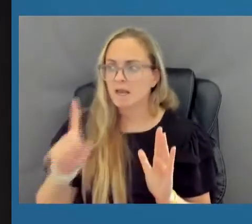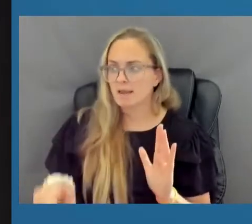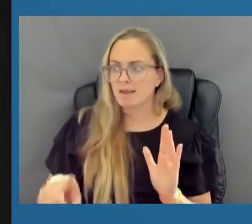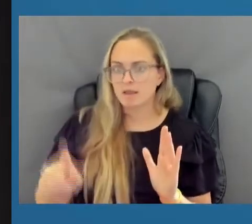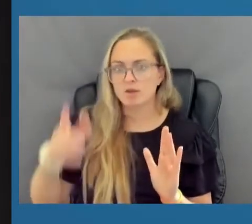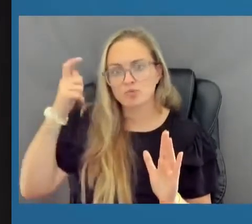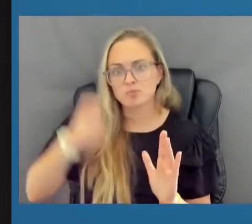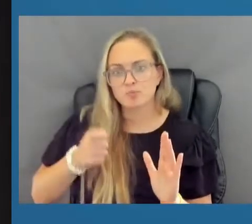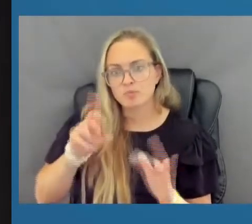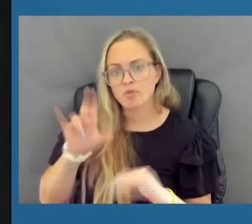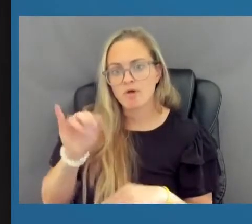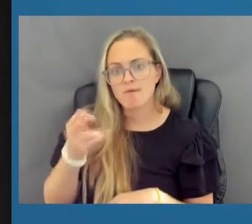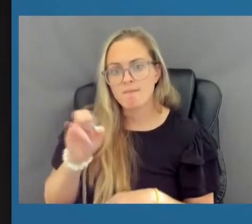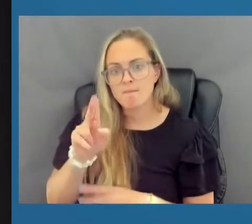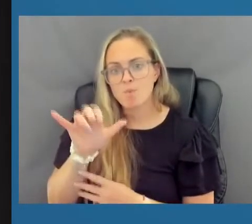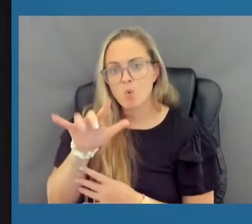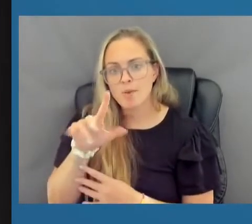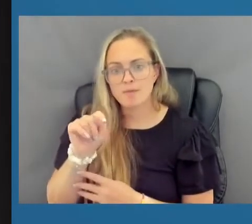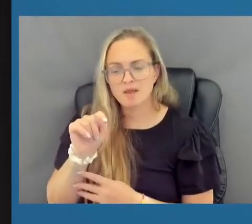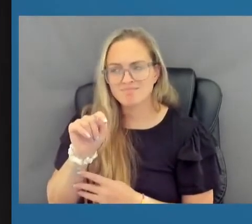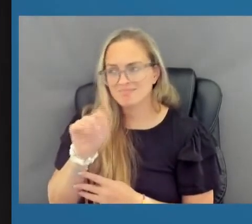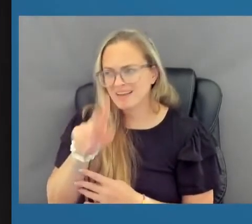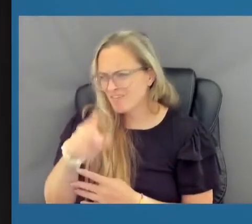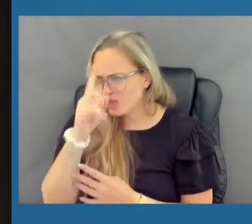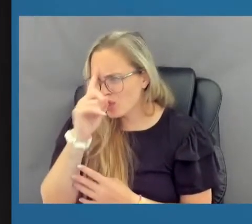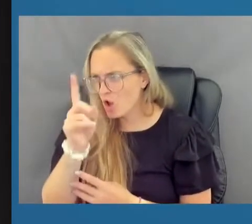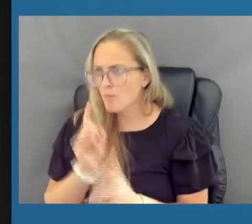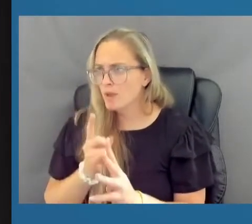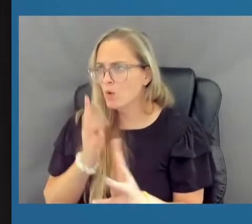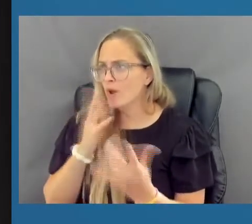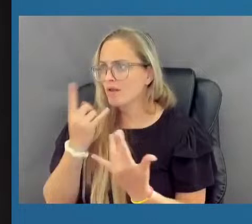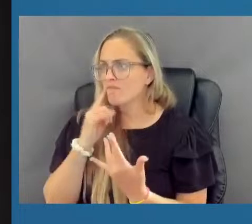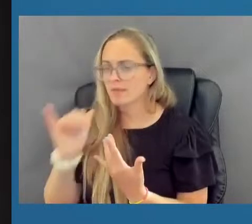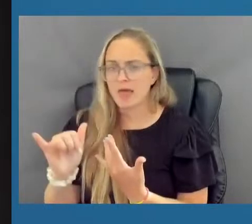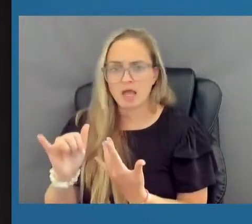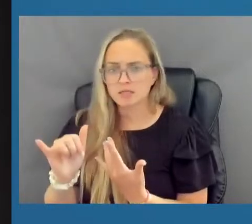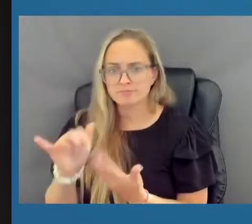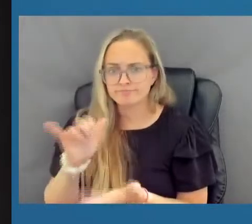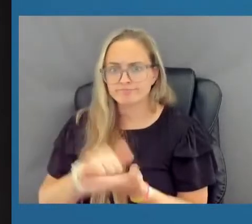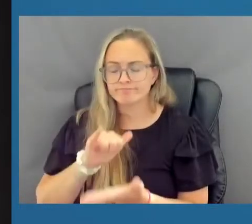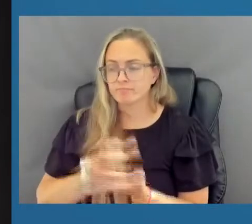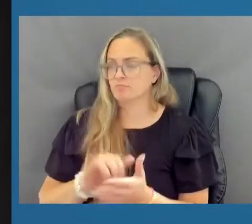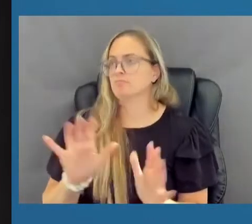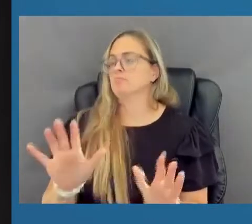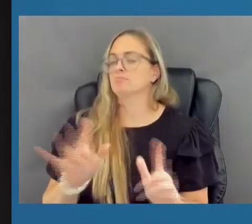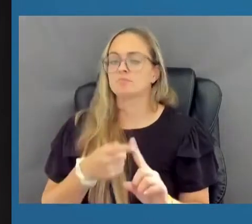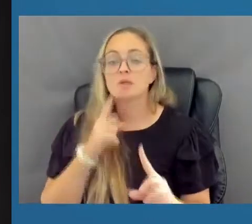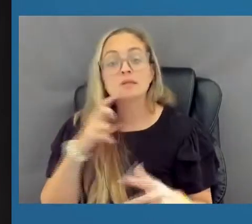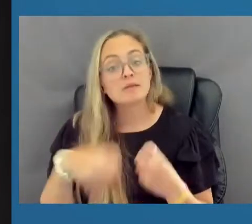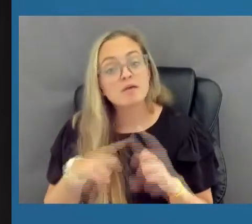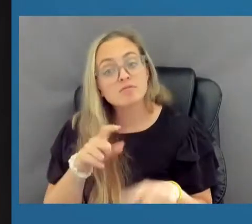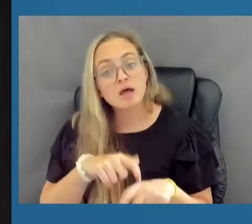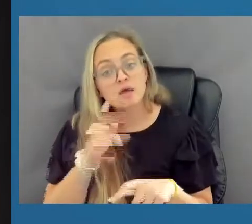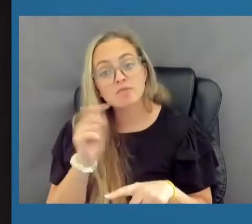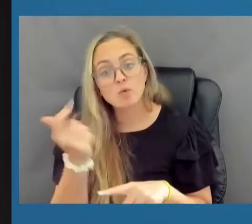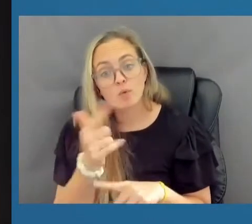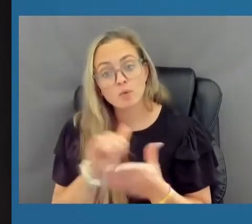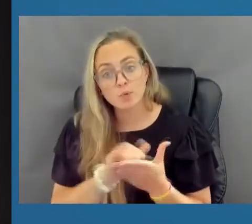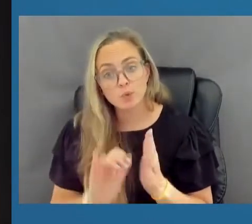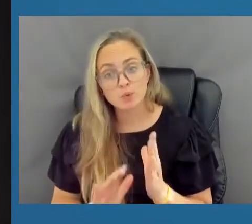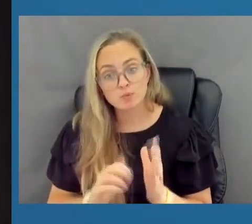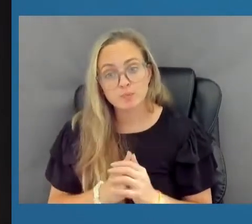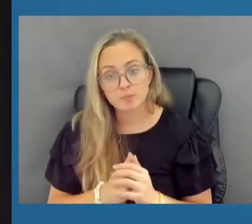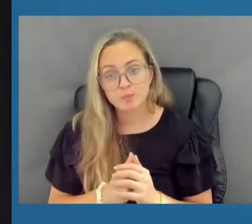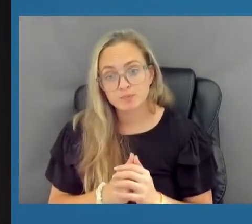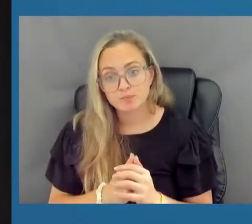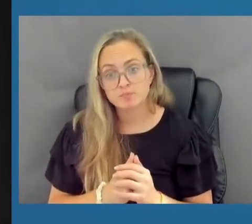insurance. Many of them never dreamed they'd be waiting in that line. It was a difficult time for our state.